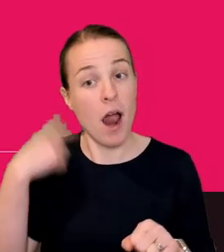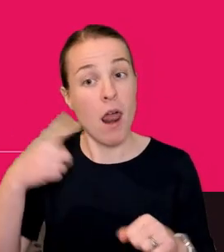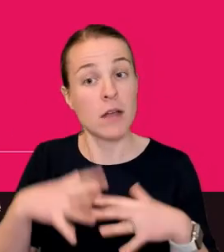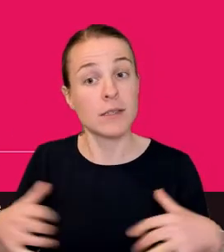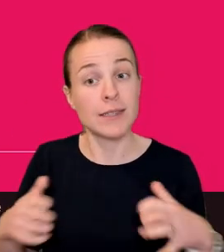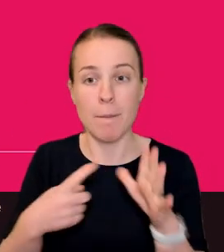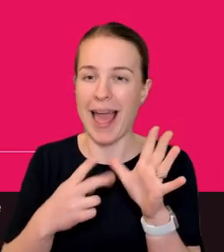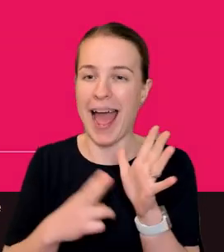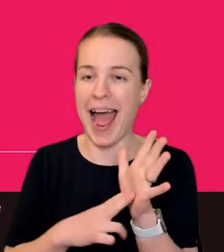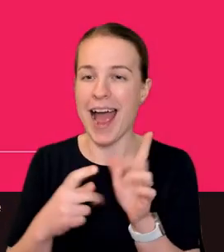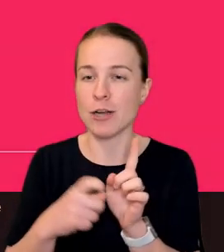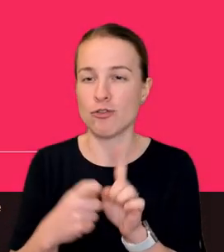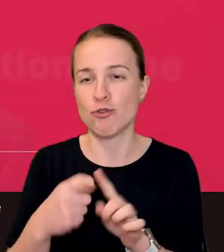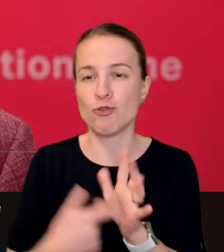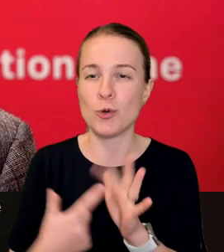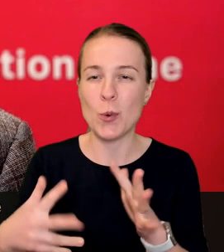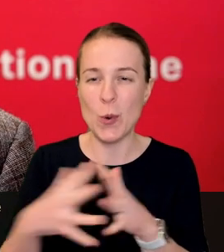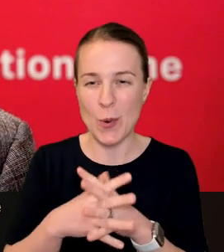Boff.